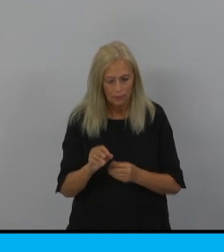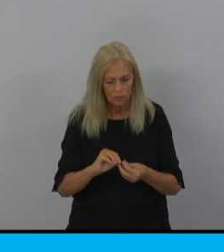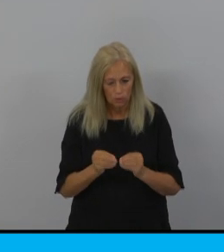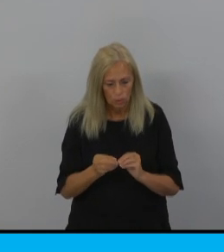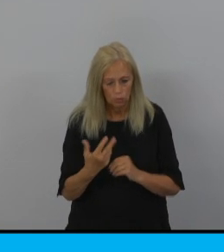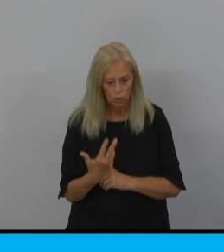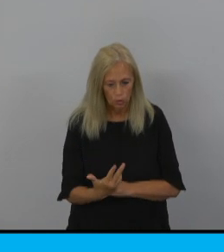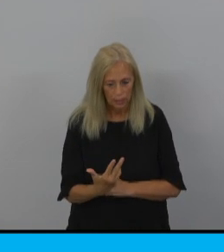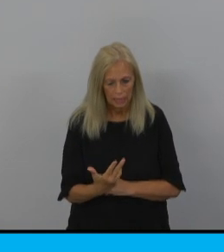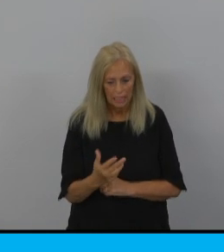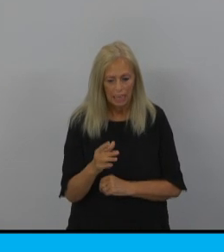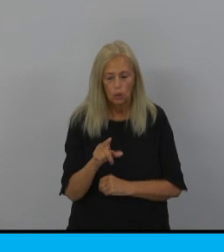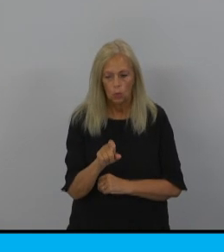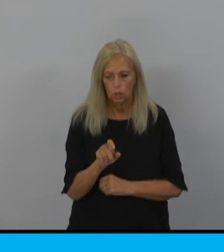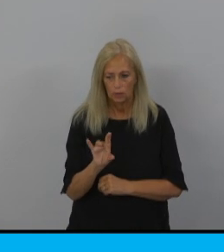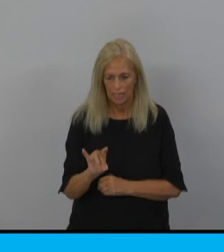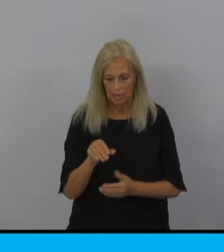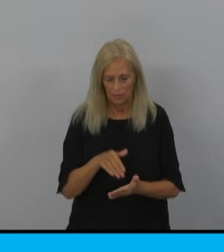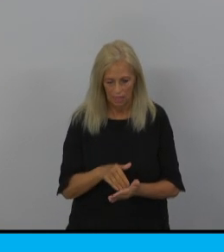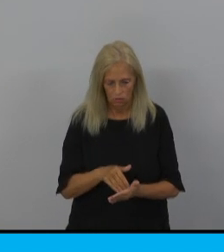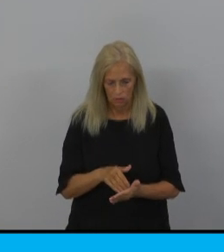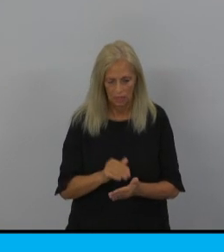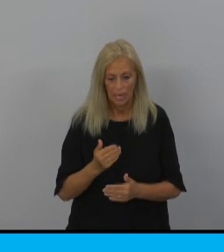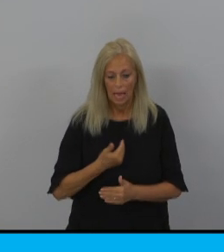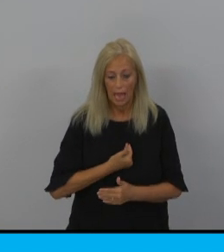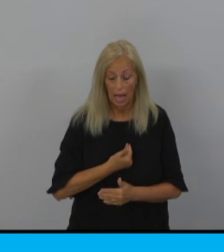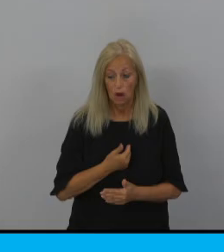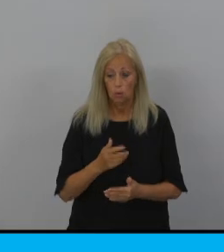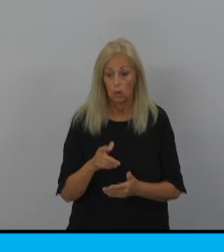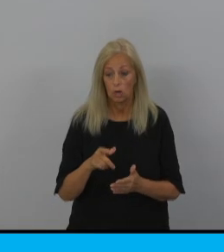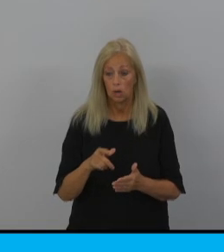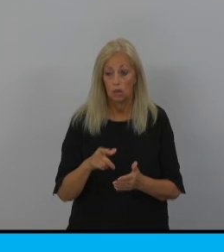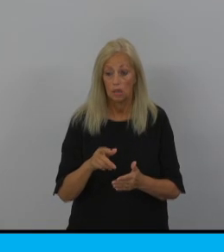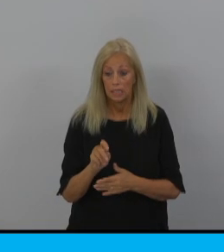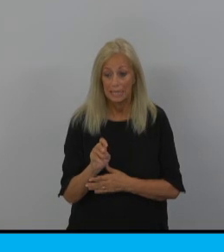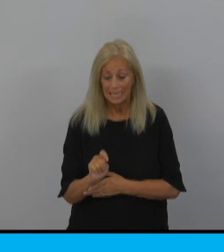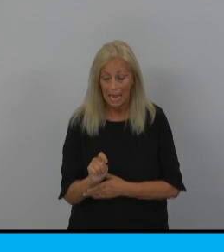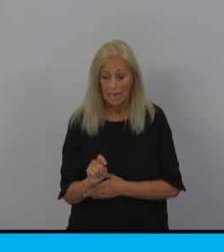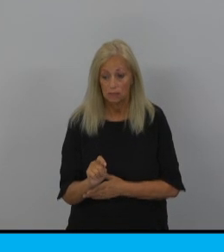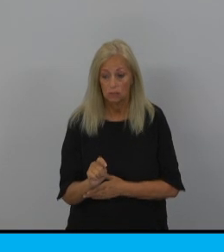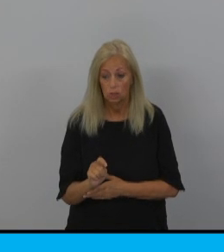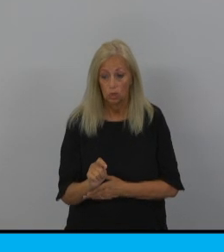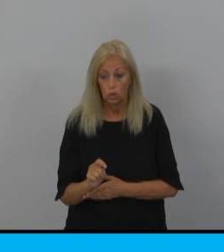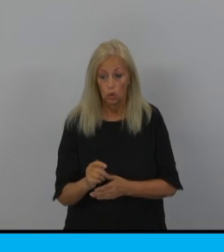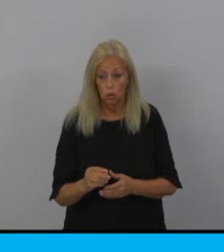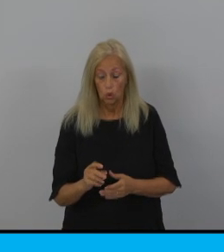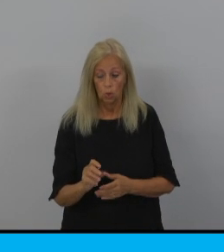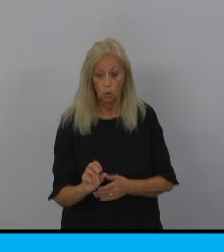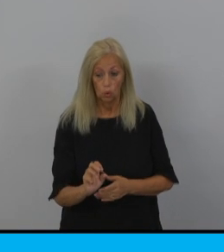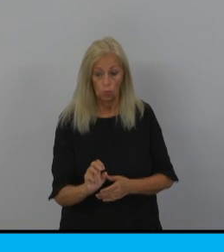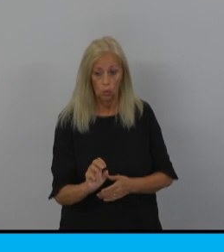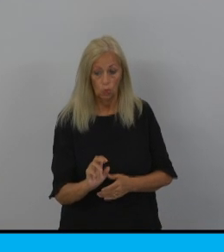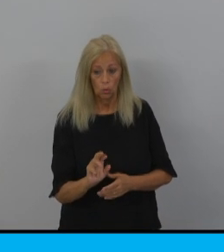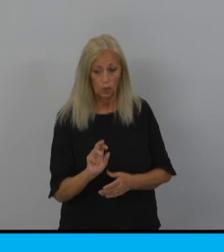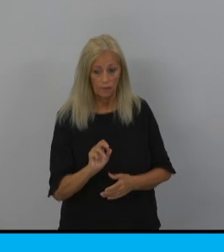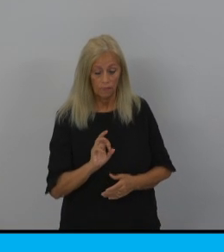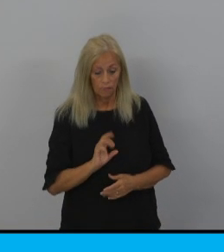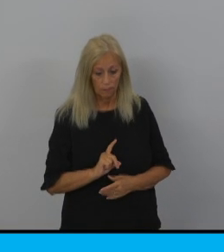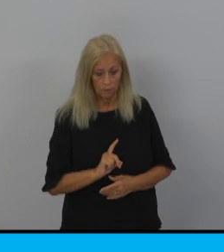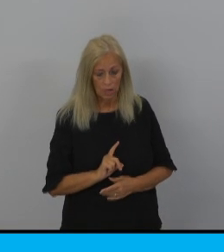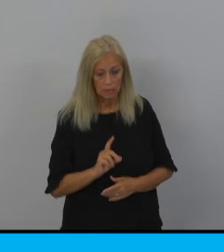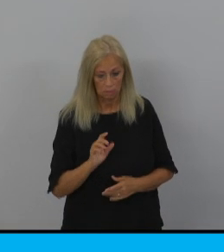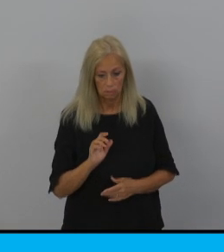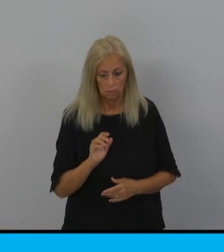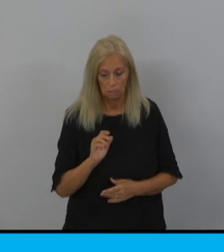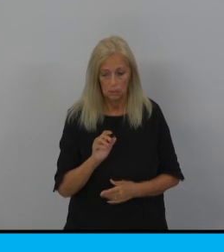about, 108,000. And then our tax refunds that are under the tax code, made under